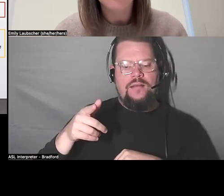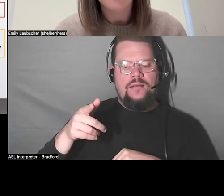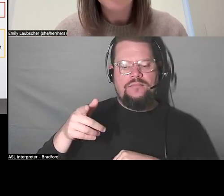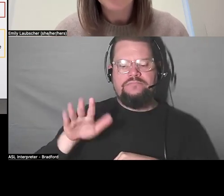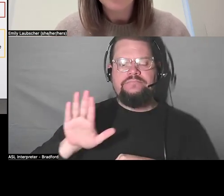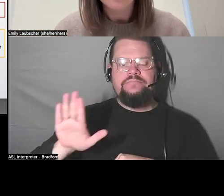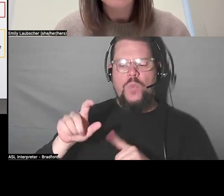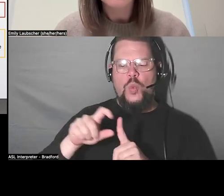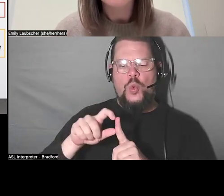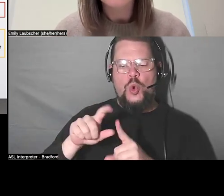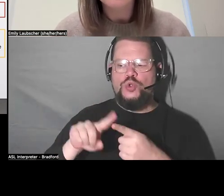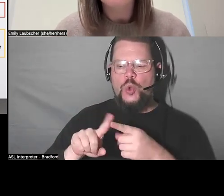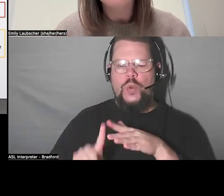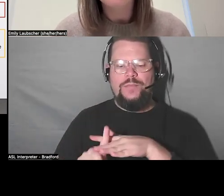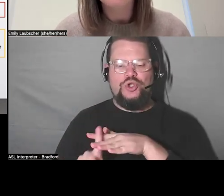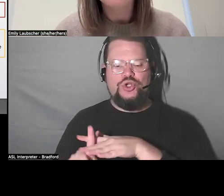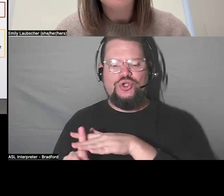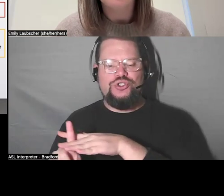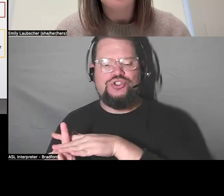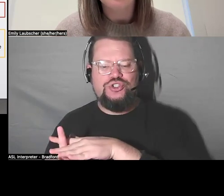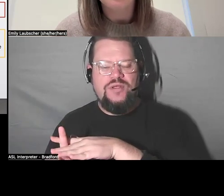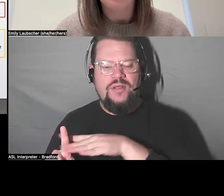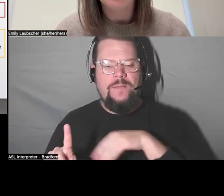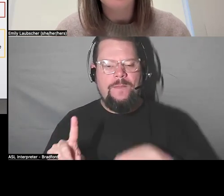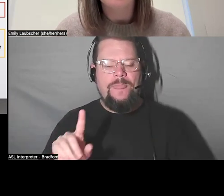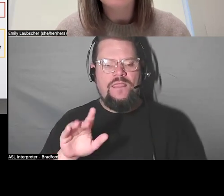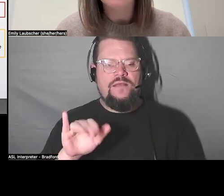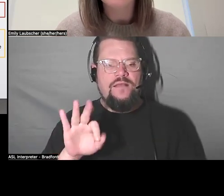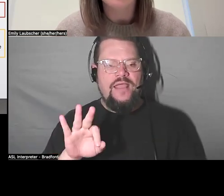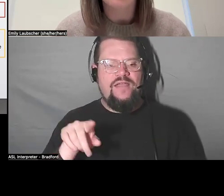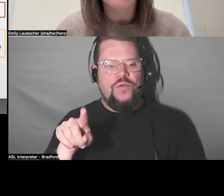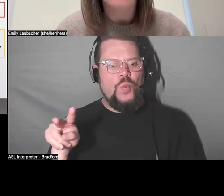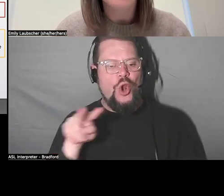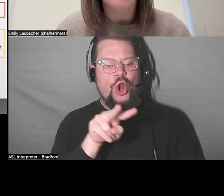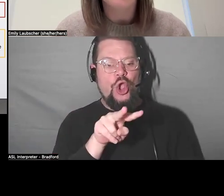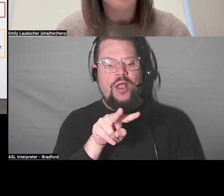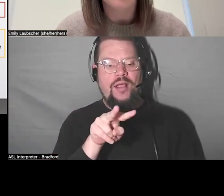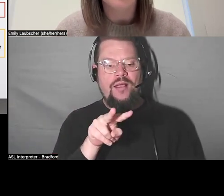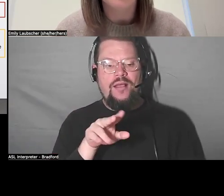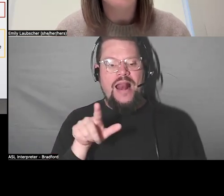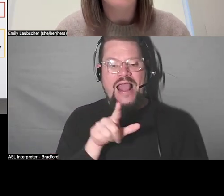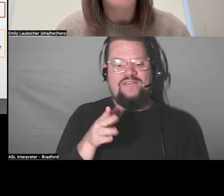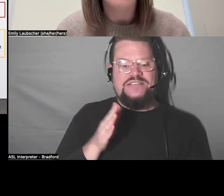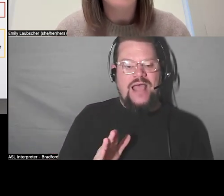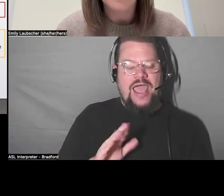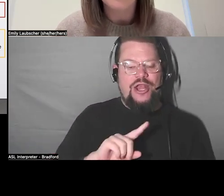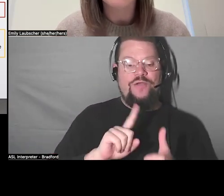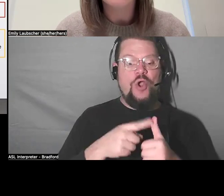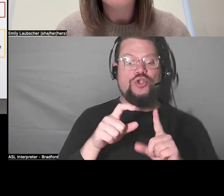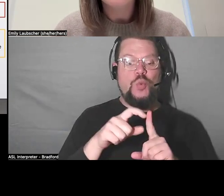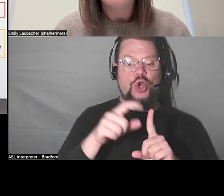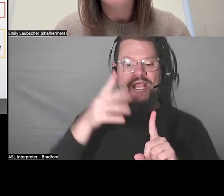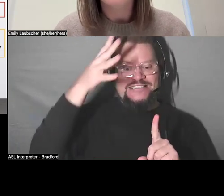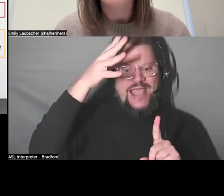emerge. So we've got our words over here, and we can see the first word on the list is